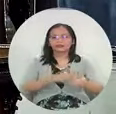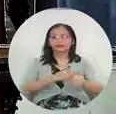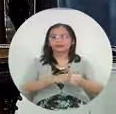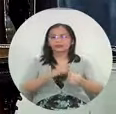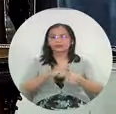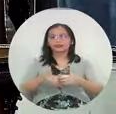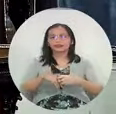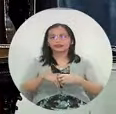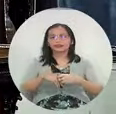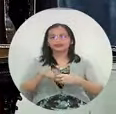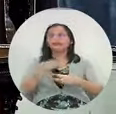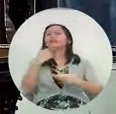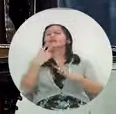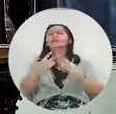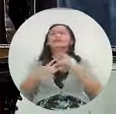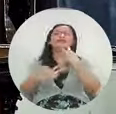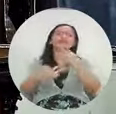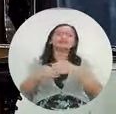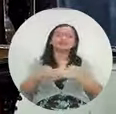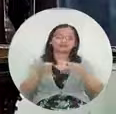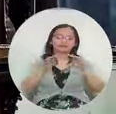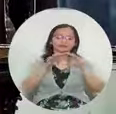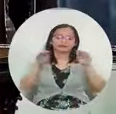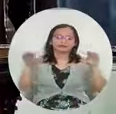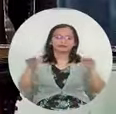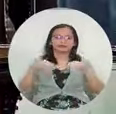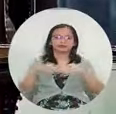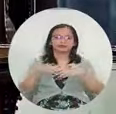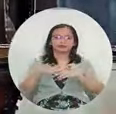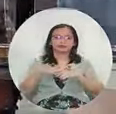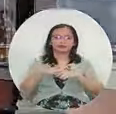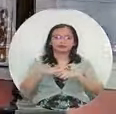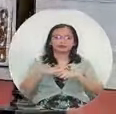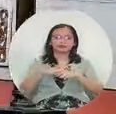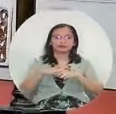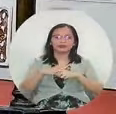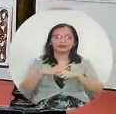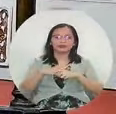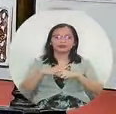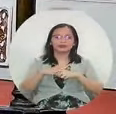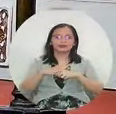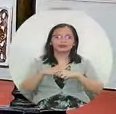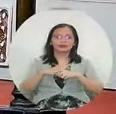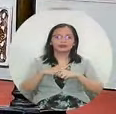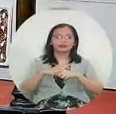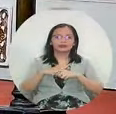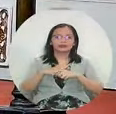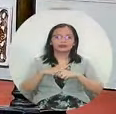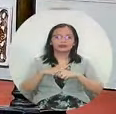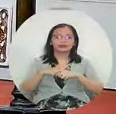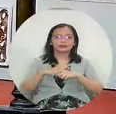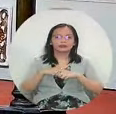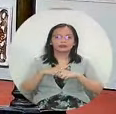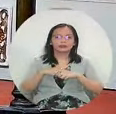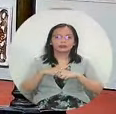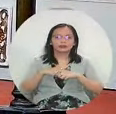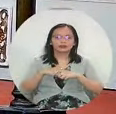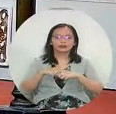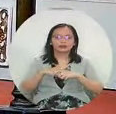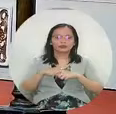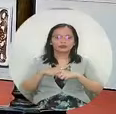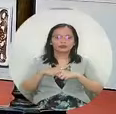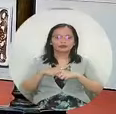burden of sin? There's power in the blood. Monotone. Murag nagdaro ba? There